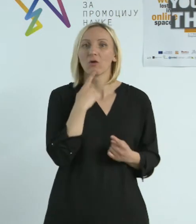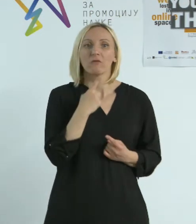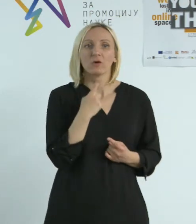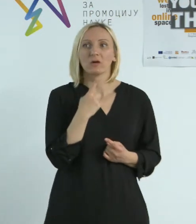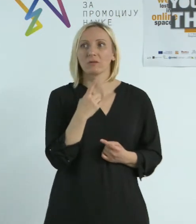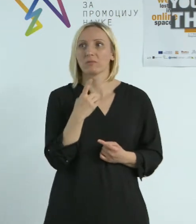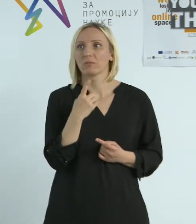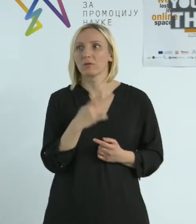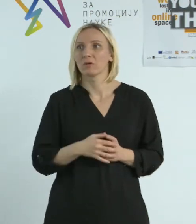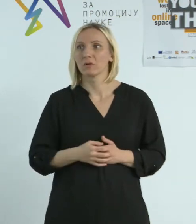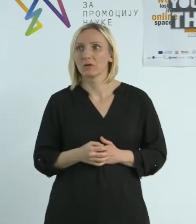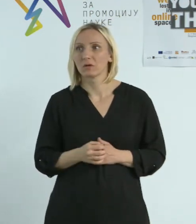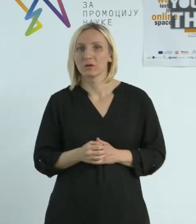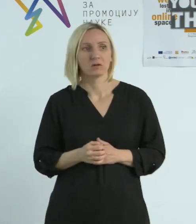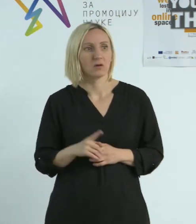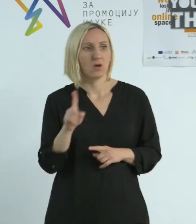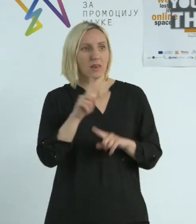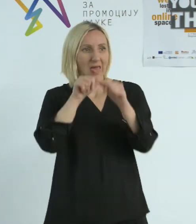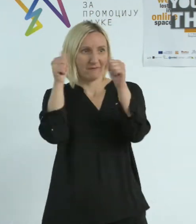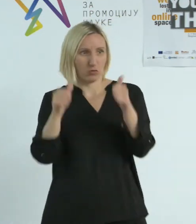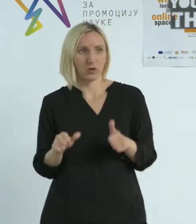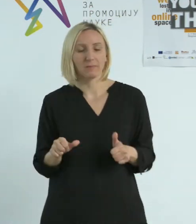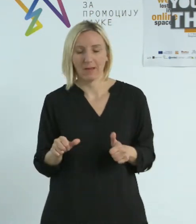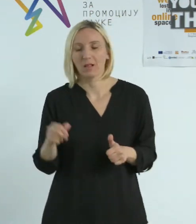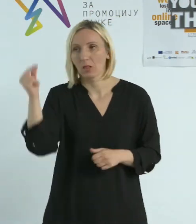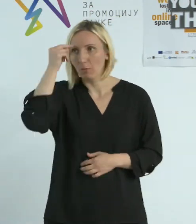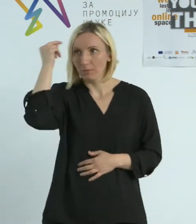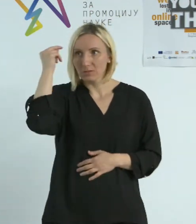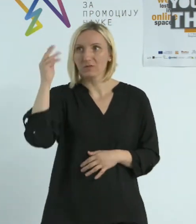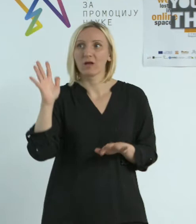non-formal education, we should do